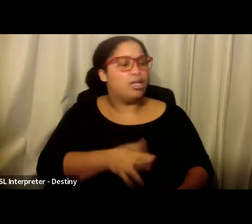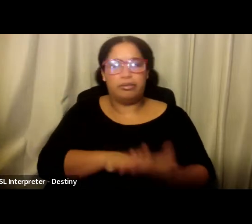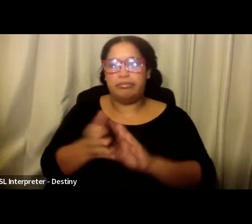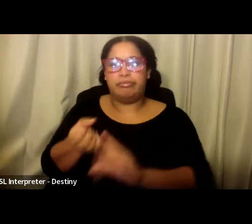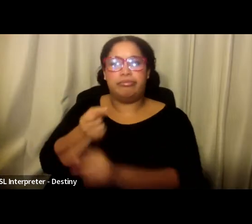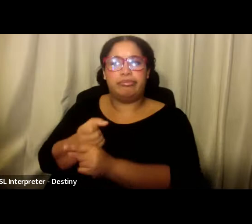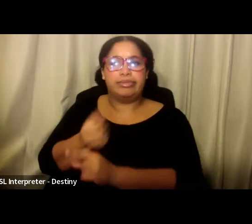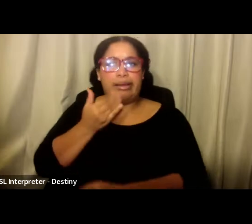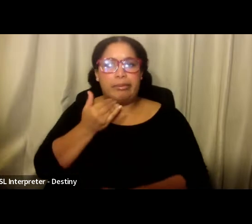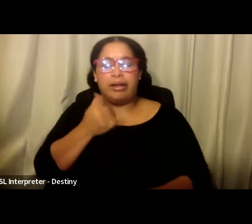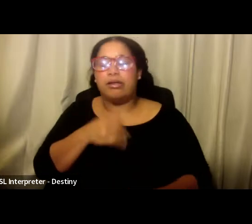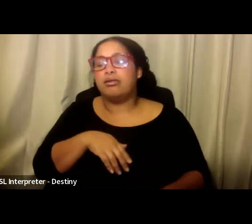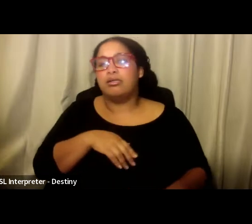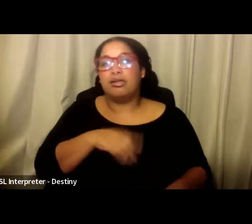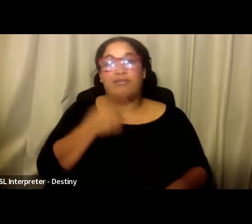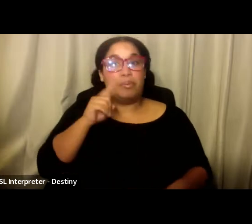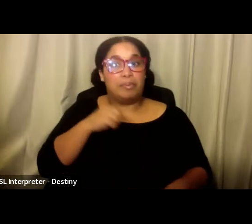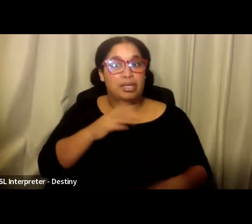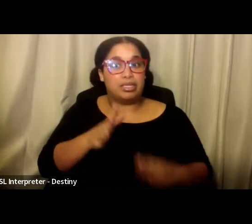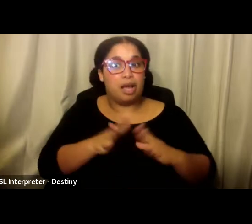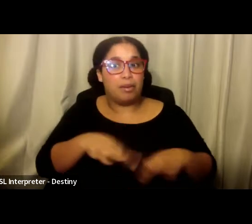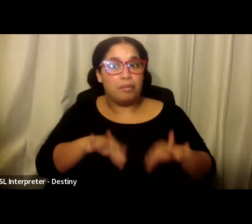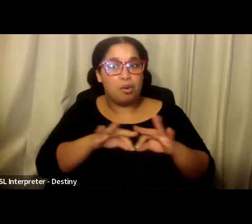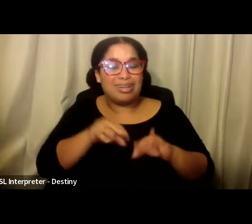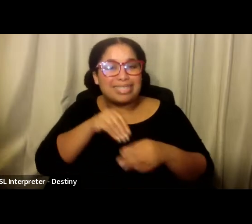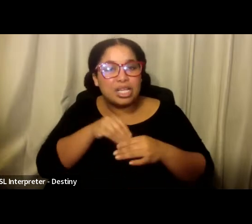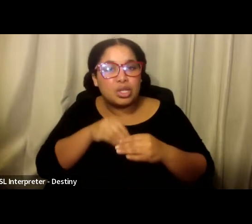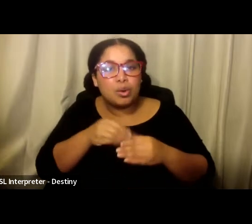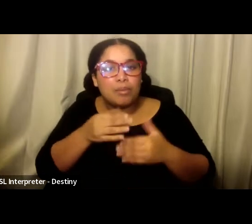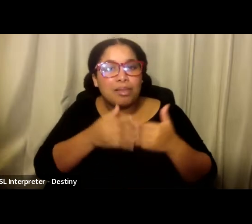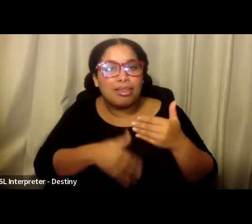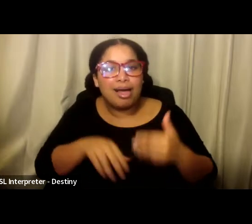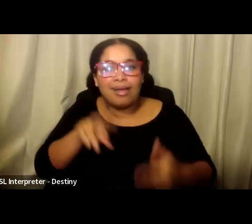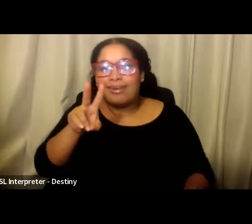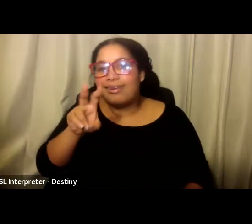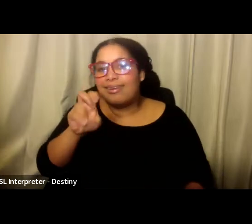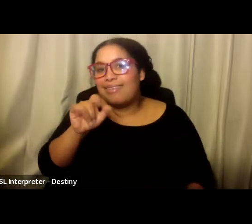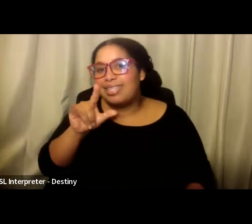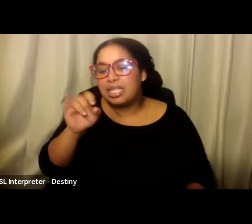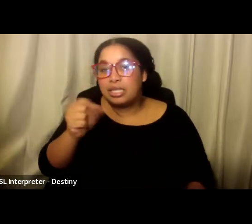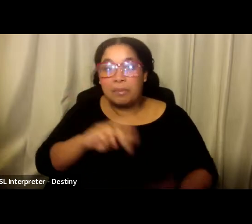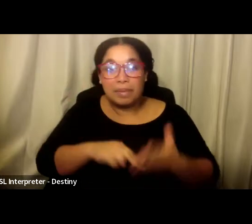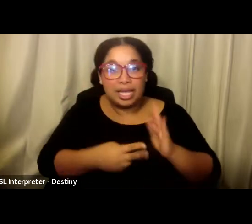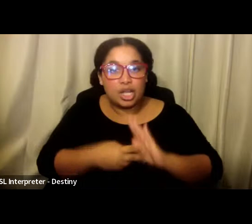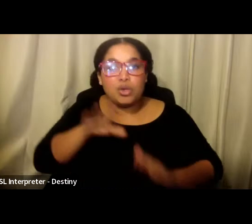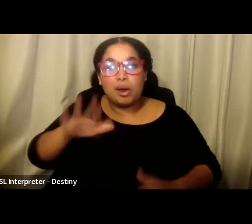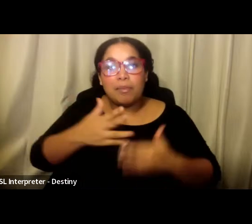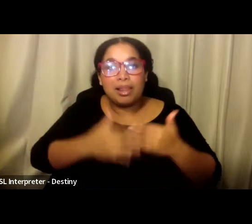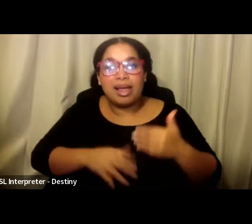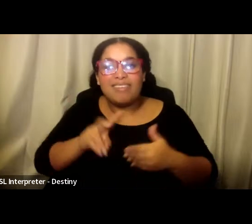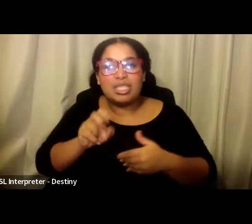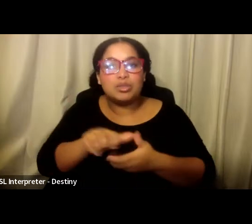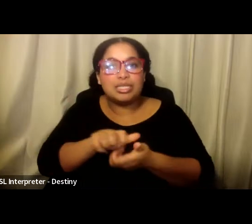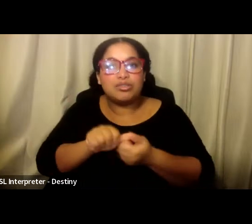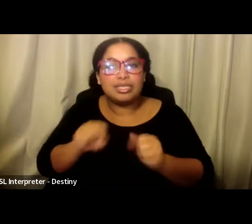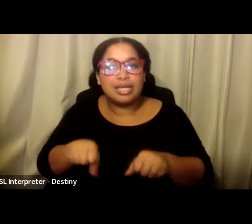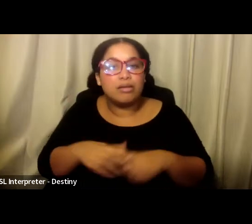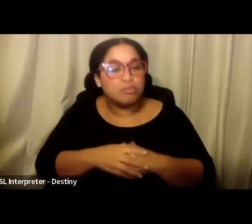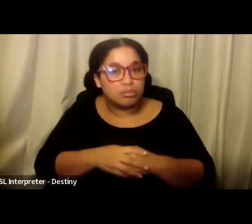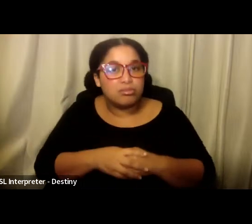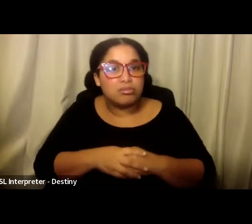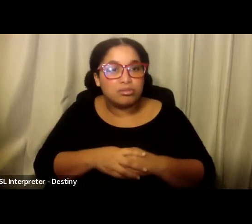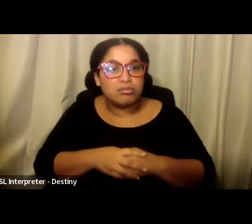And most importantly to me, they're in the blood vessels, which means that your blood vessels can be damaged in a way